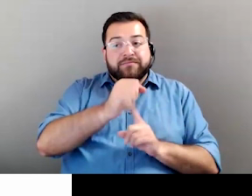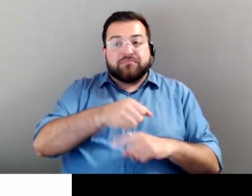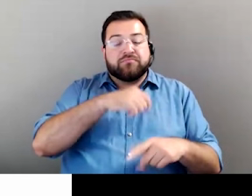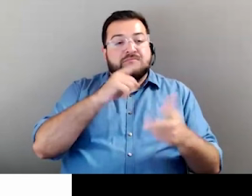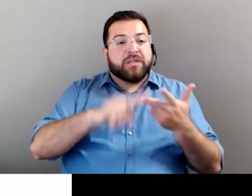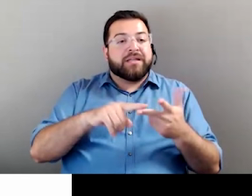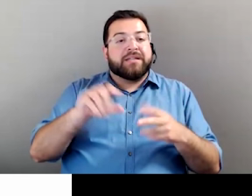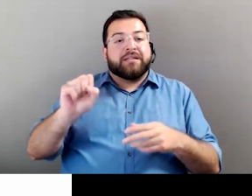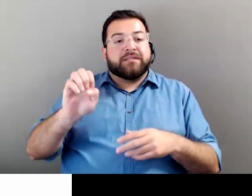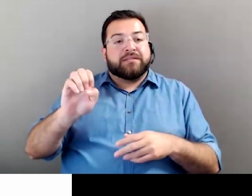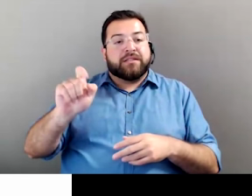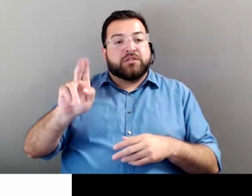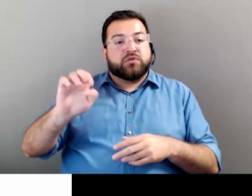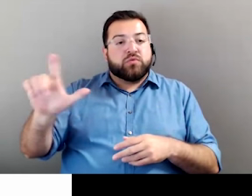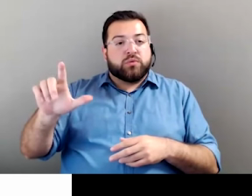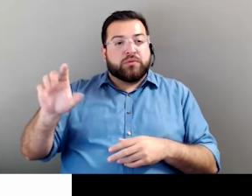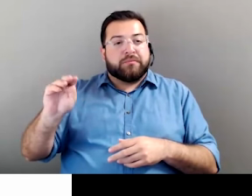misconduct.